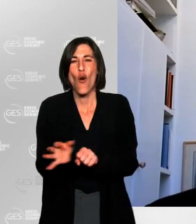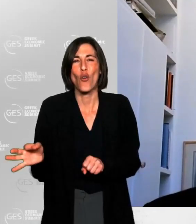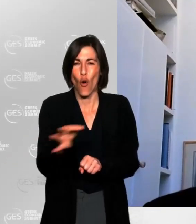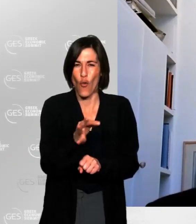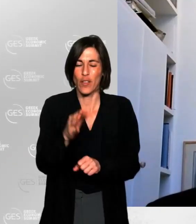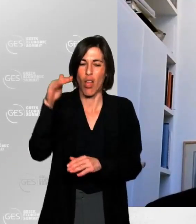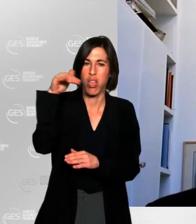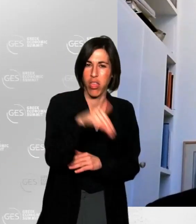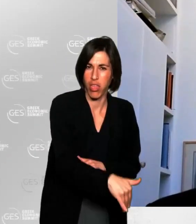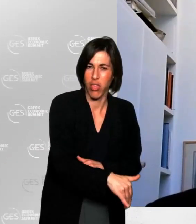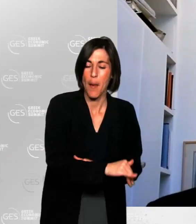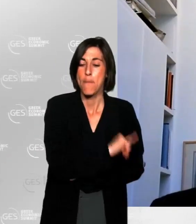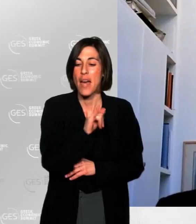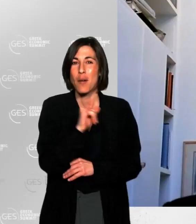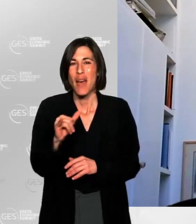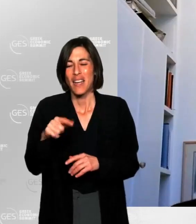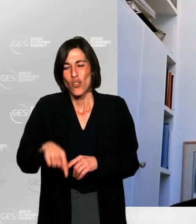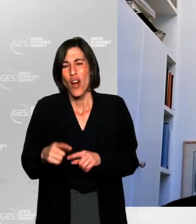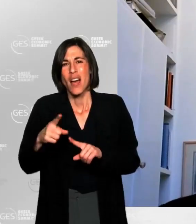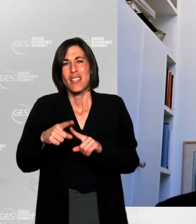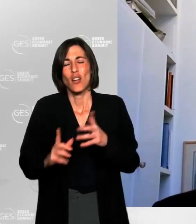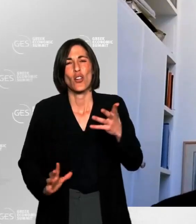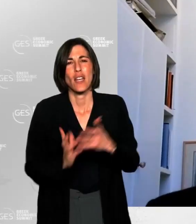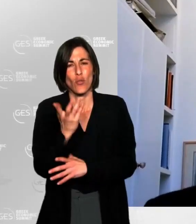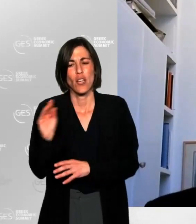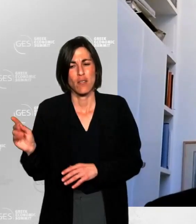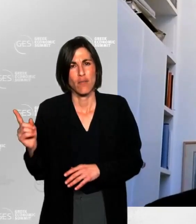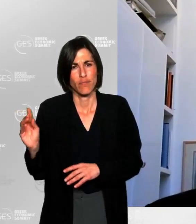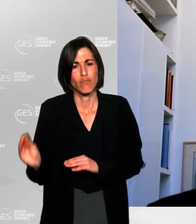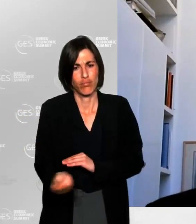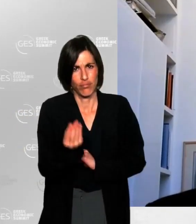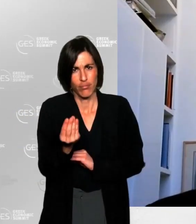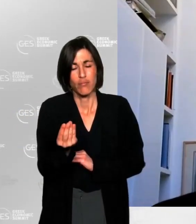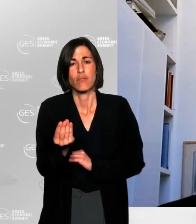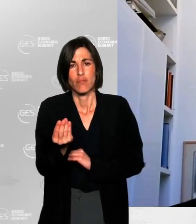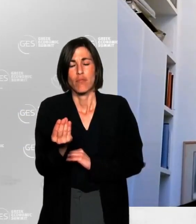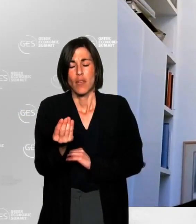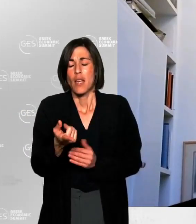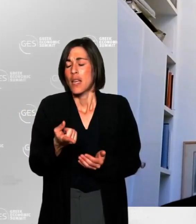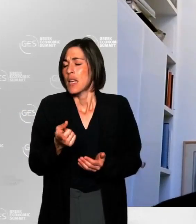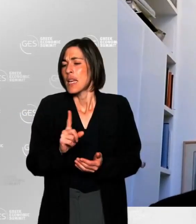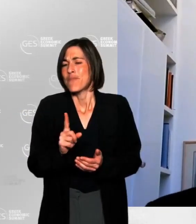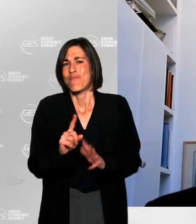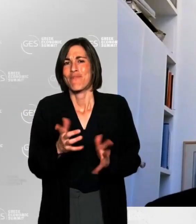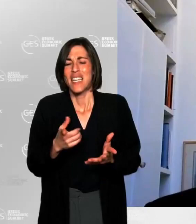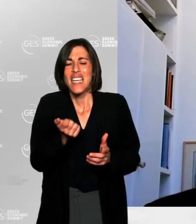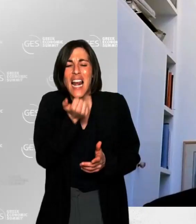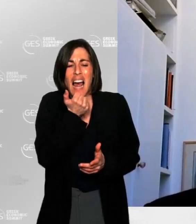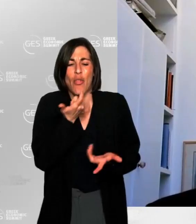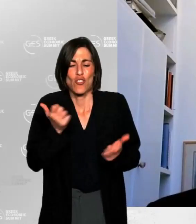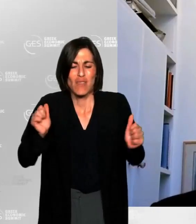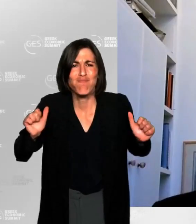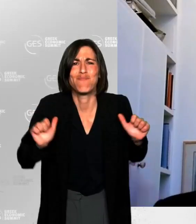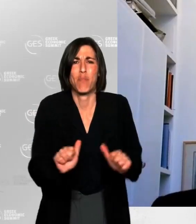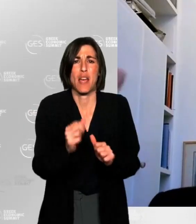these challenges that I described before, it would be silly to squeeze the economy further now to bring inflation down to